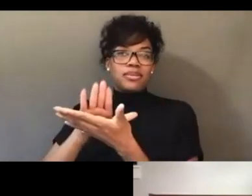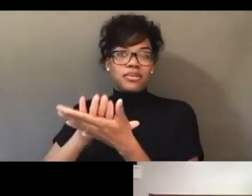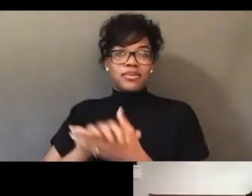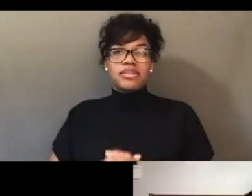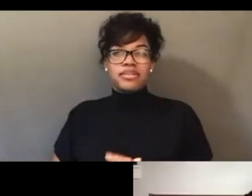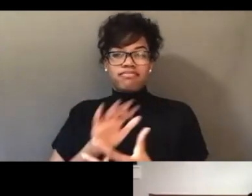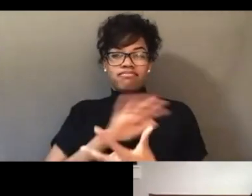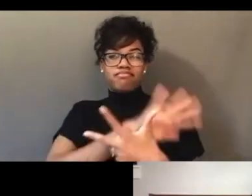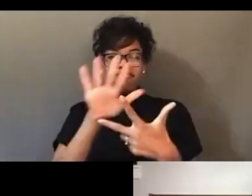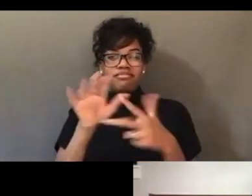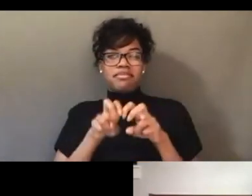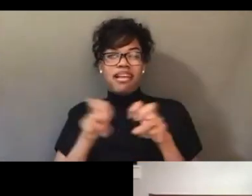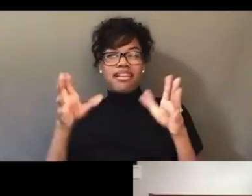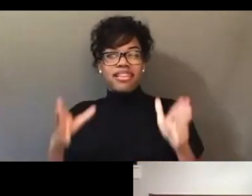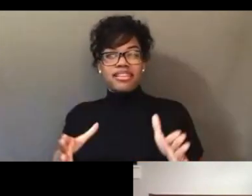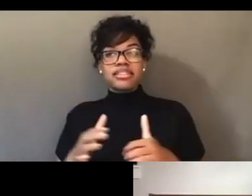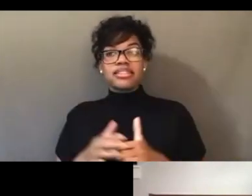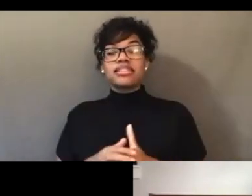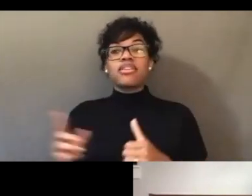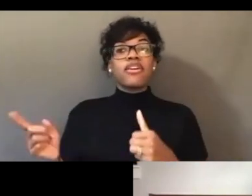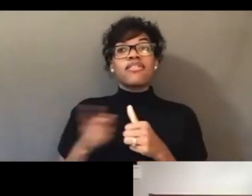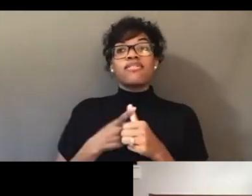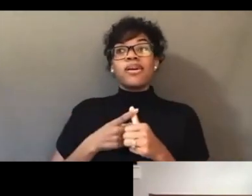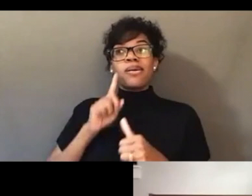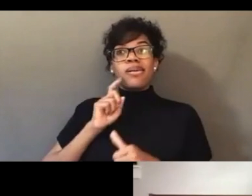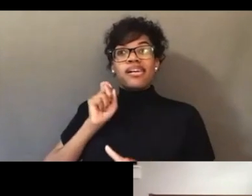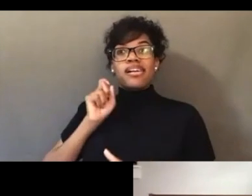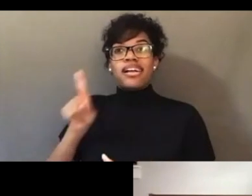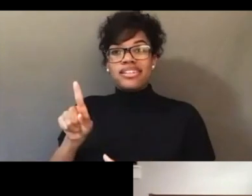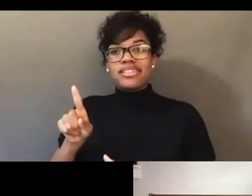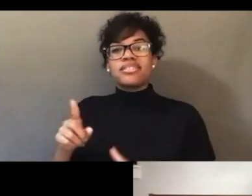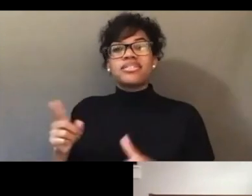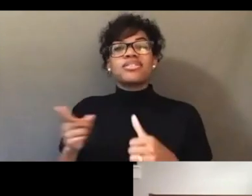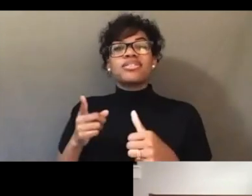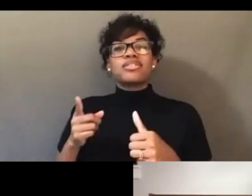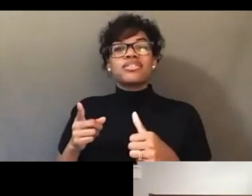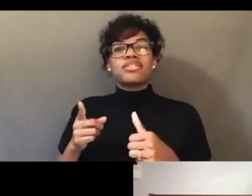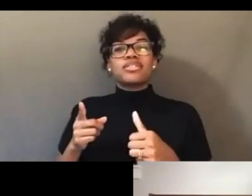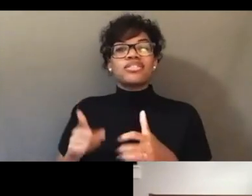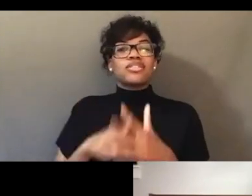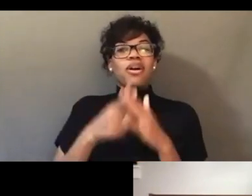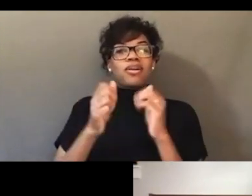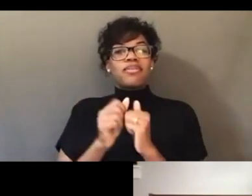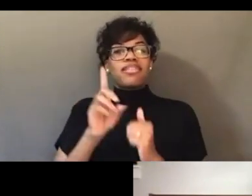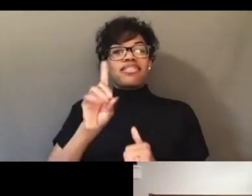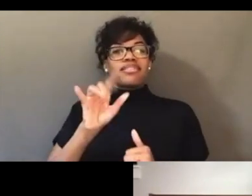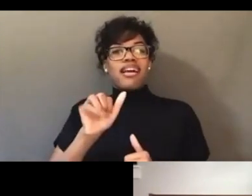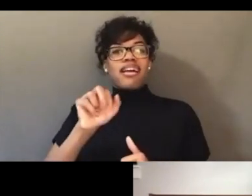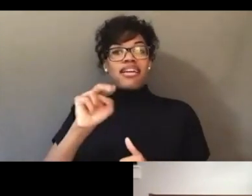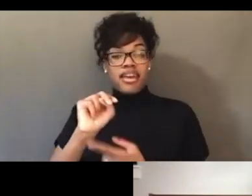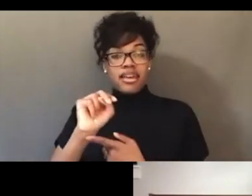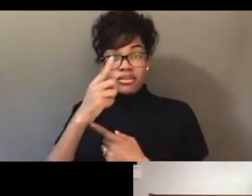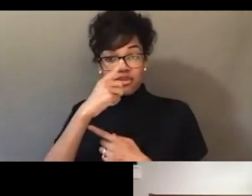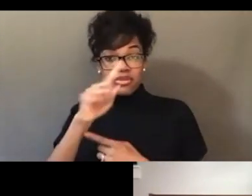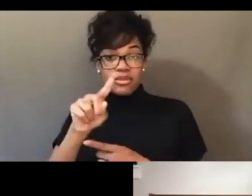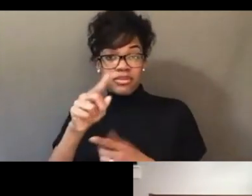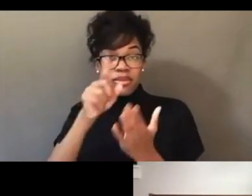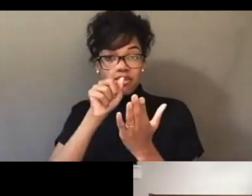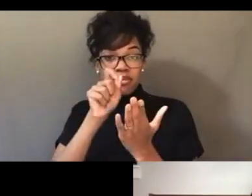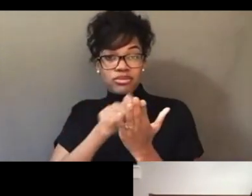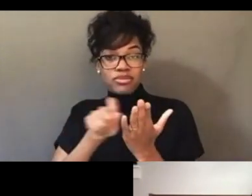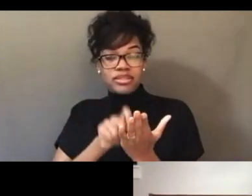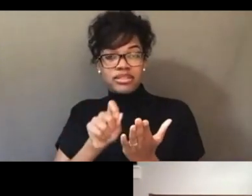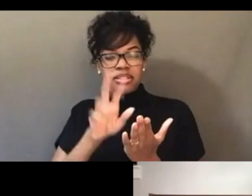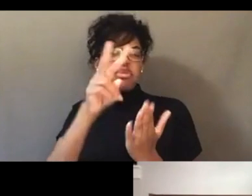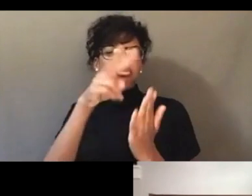conversation. And to begin, I'd love to invite you, Dyan, to read some of your essay, Black Boys in White Spaces. Thank